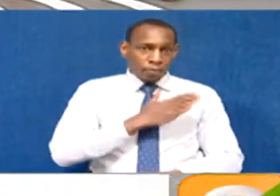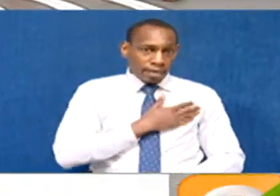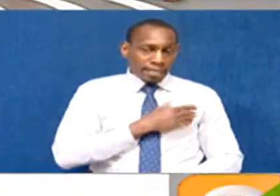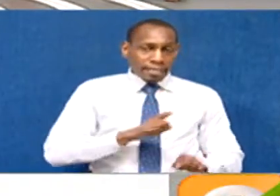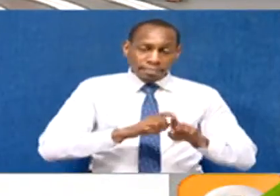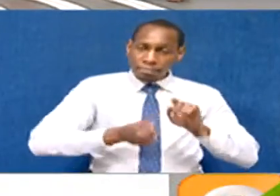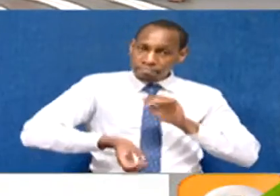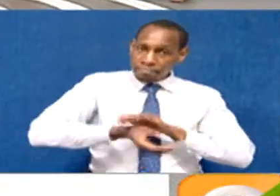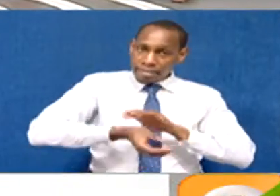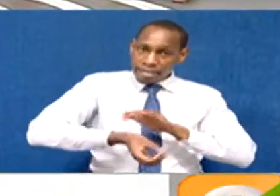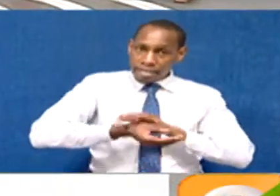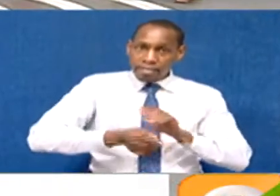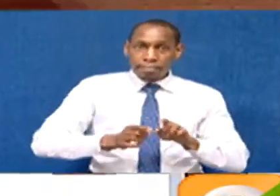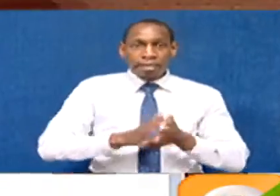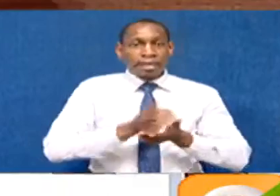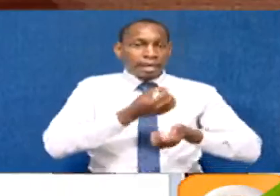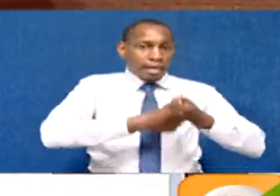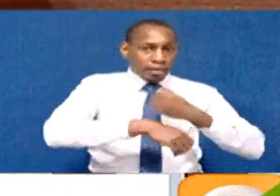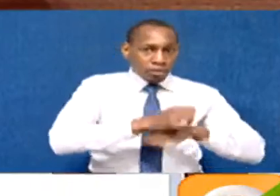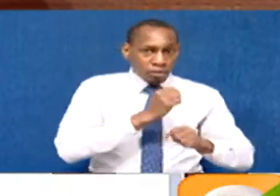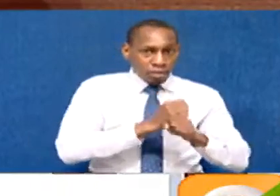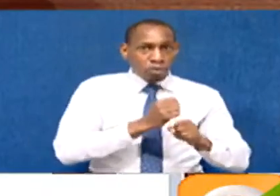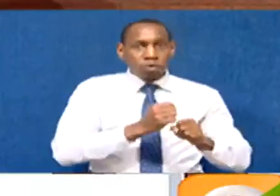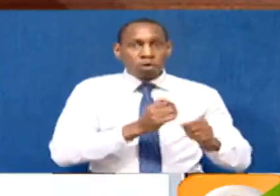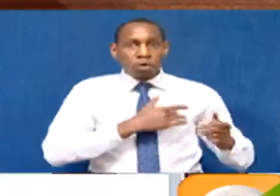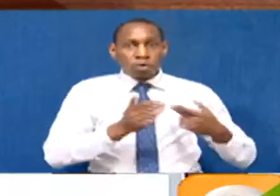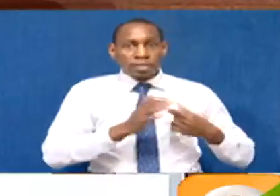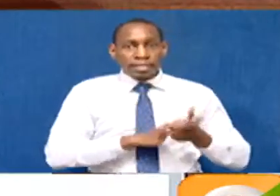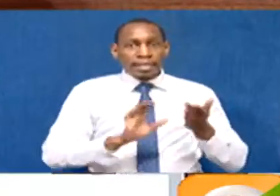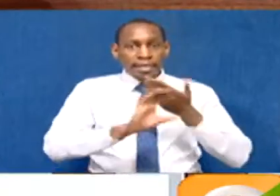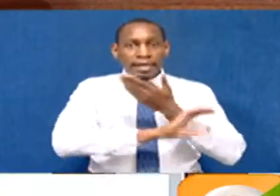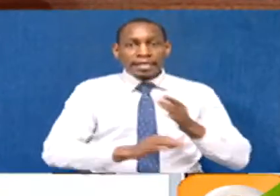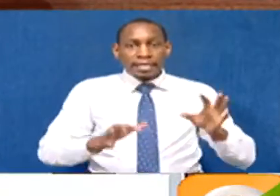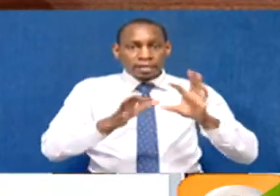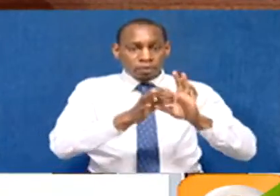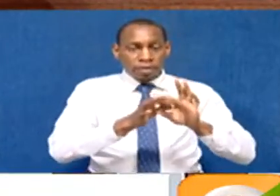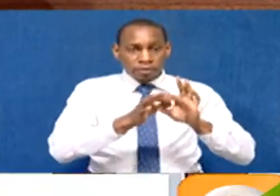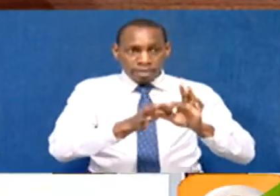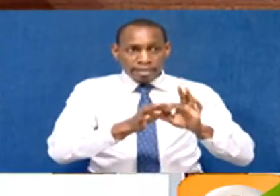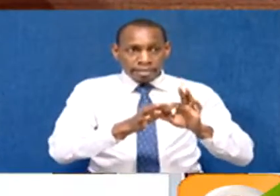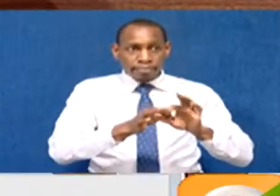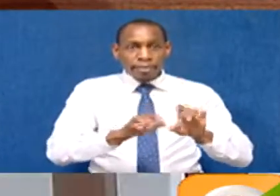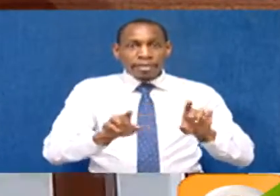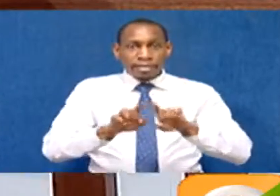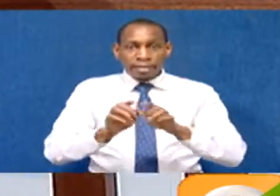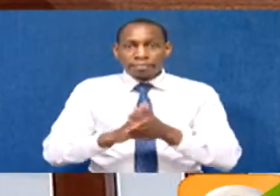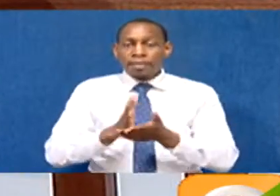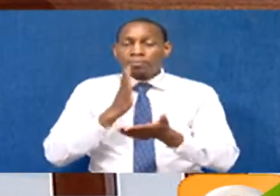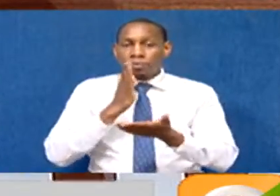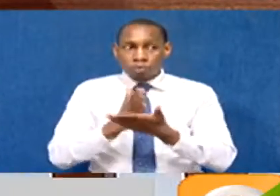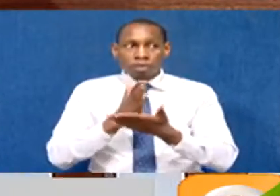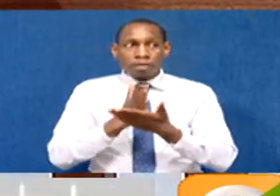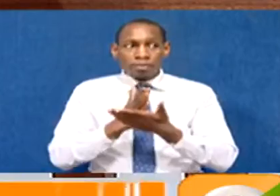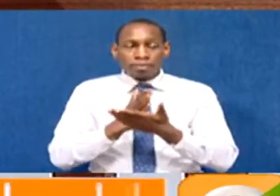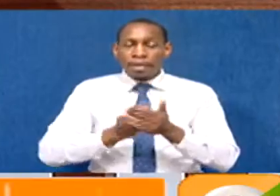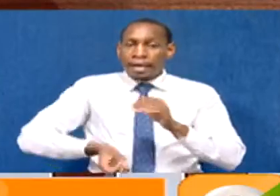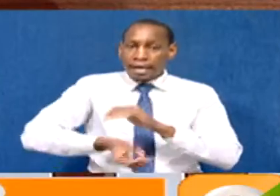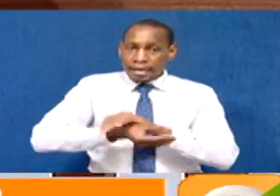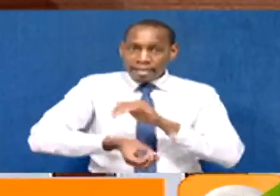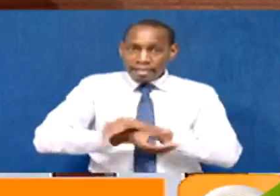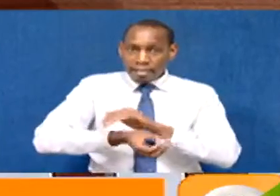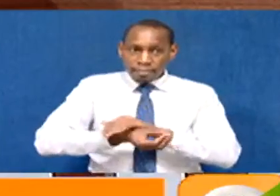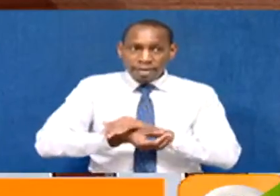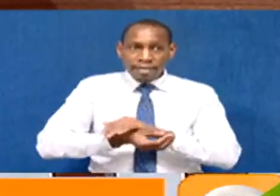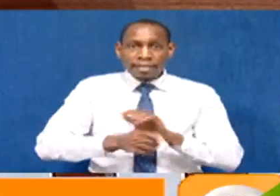and explained that these are the steps we're going to take in terms of bringing the country together. And that is exactly what the explanations he